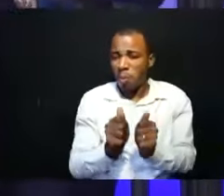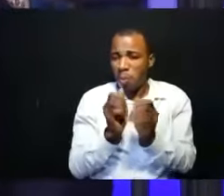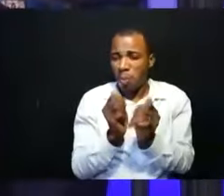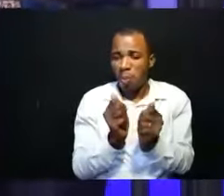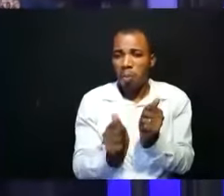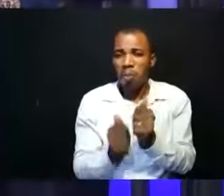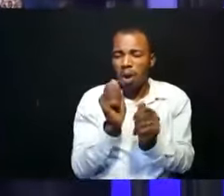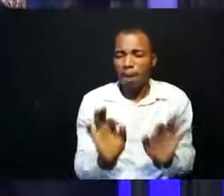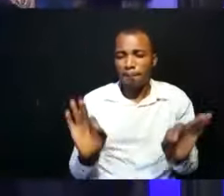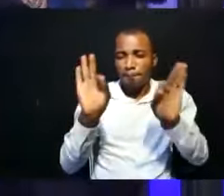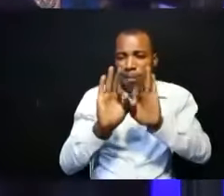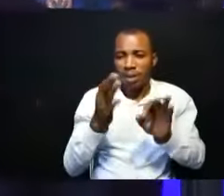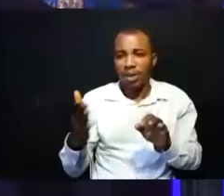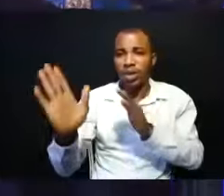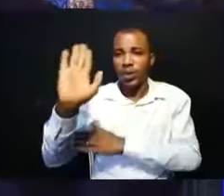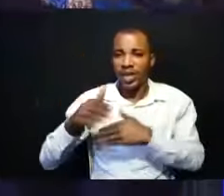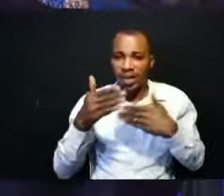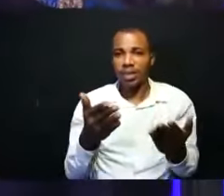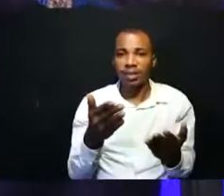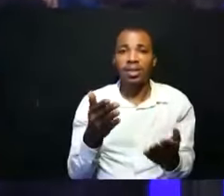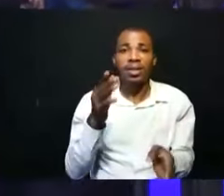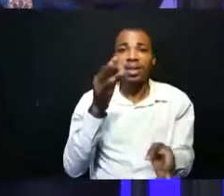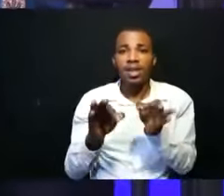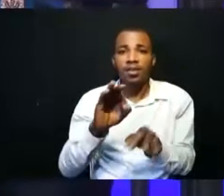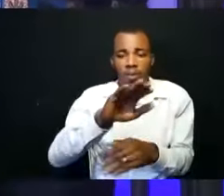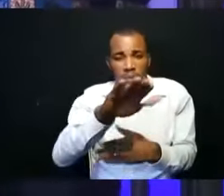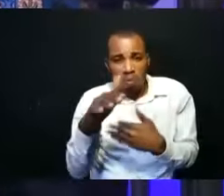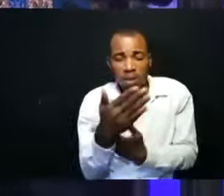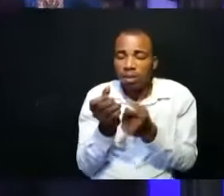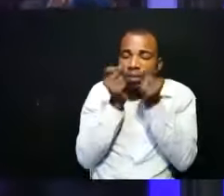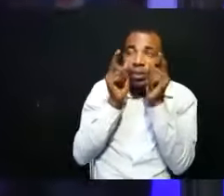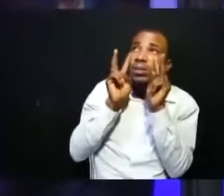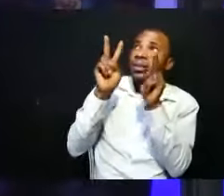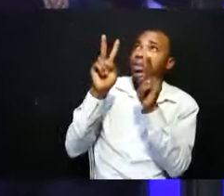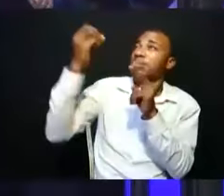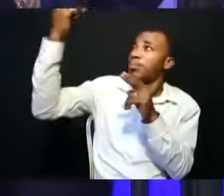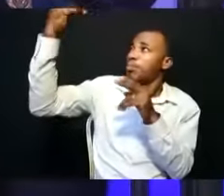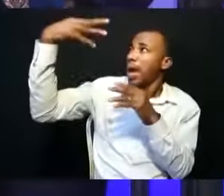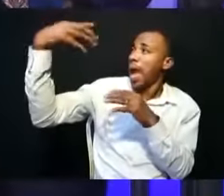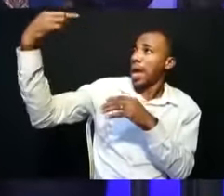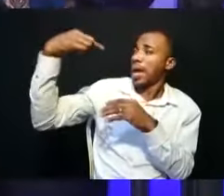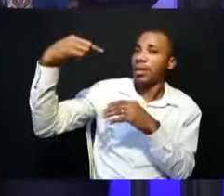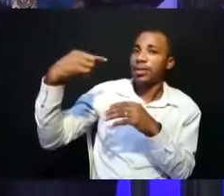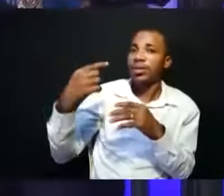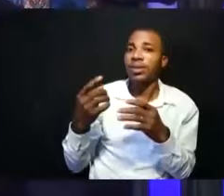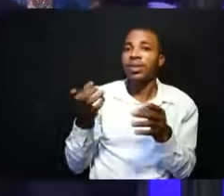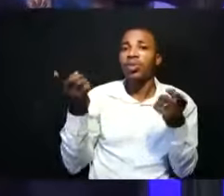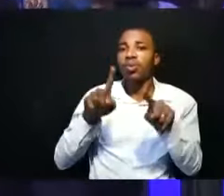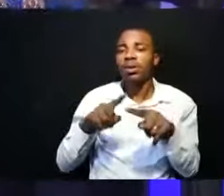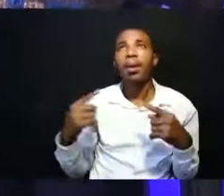See, when you wake up in the morning and you see the sun rising, and you hear the sound